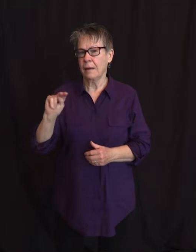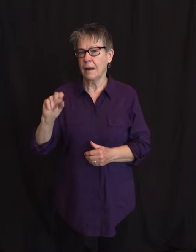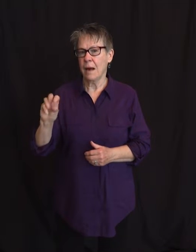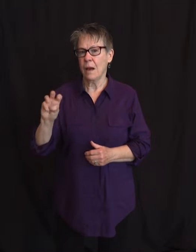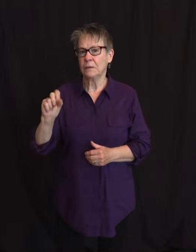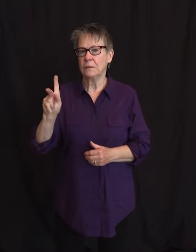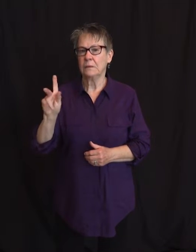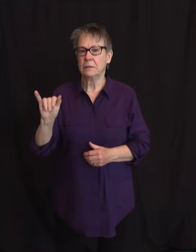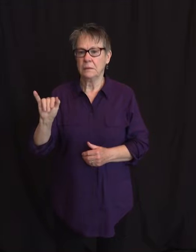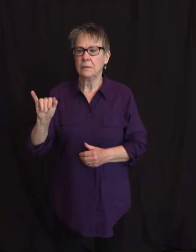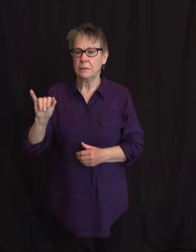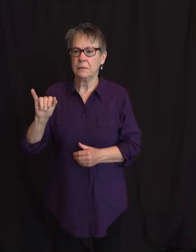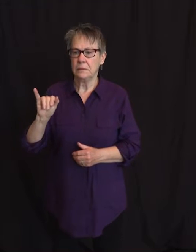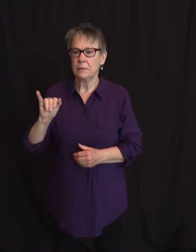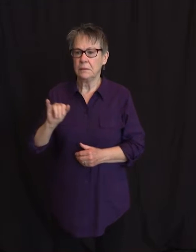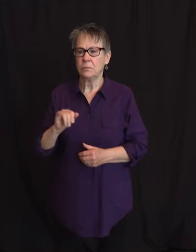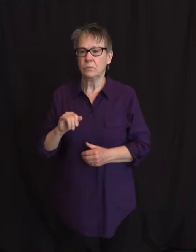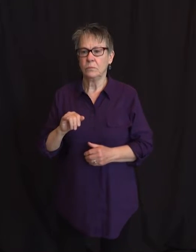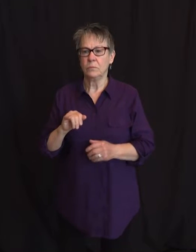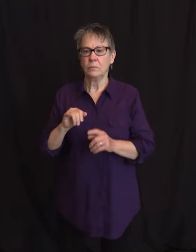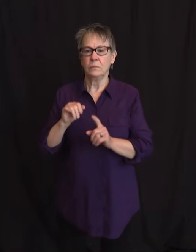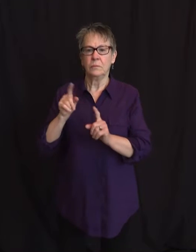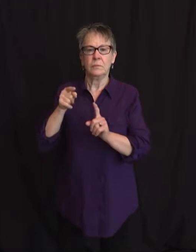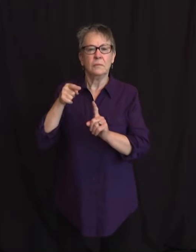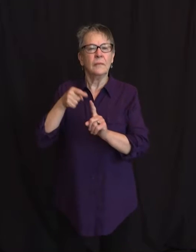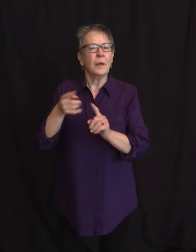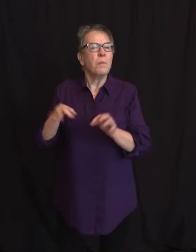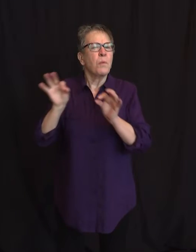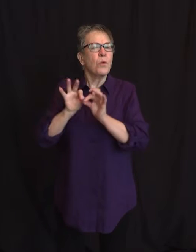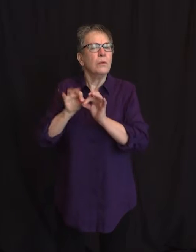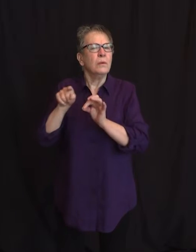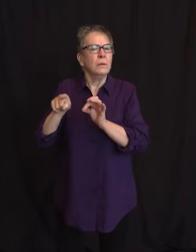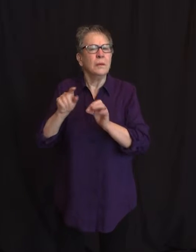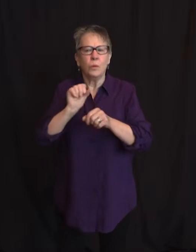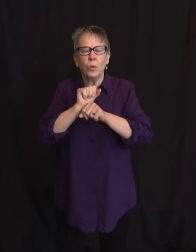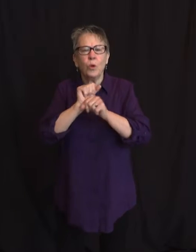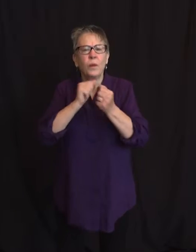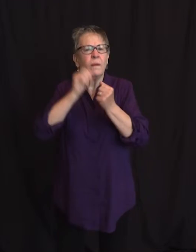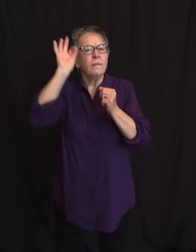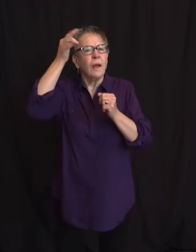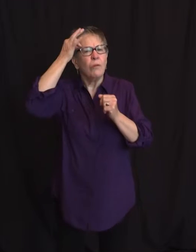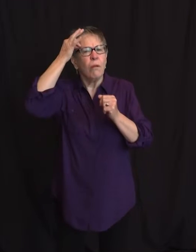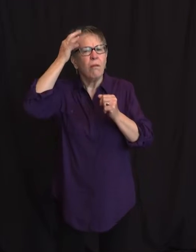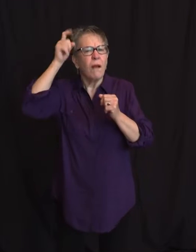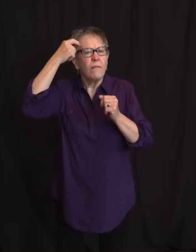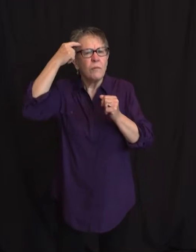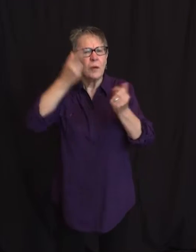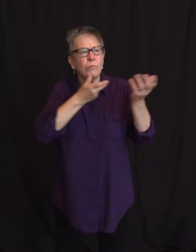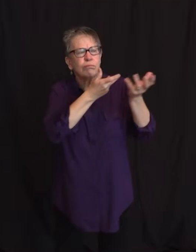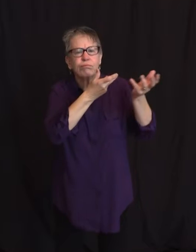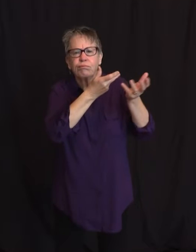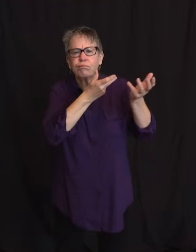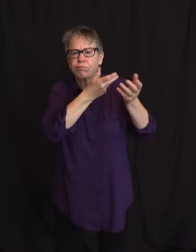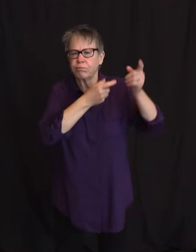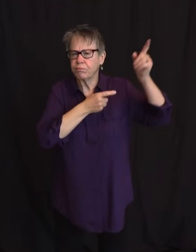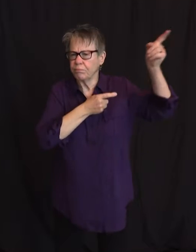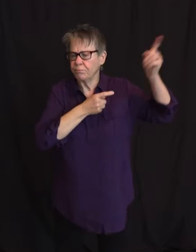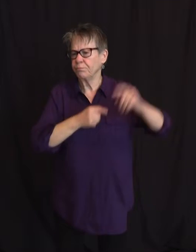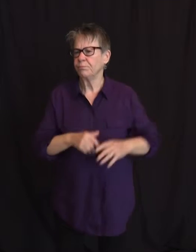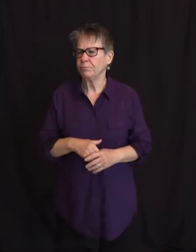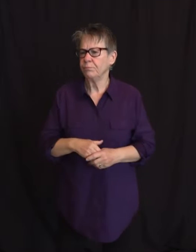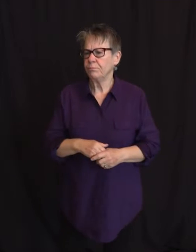perspective. So great to have each and every one of you here. And if that weren't enough, in row one, sitting not 10 feet to my